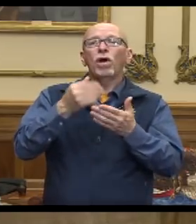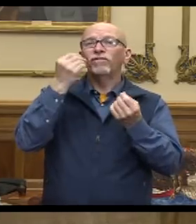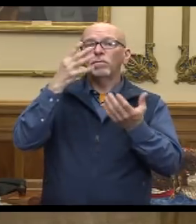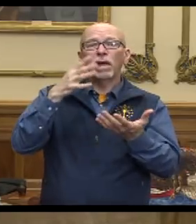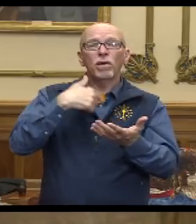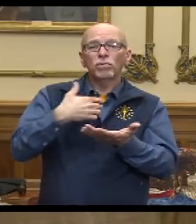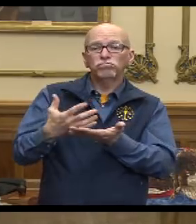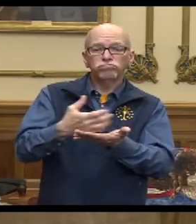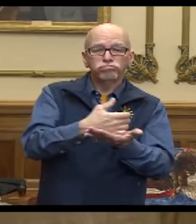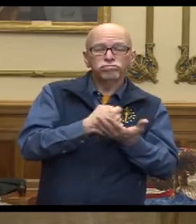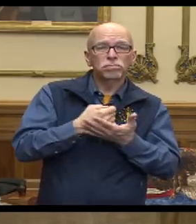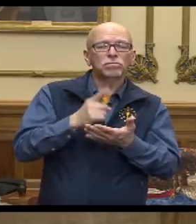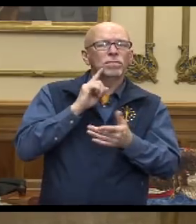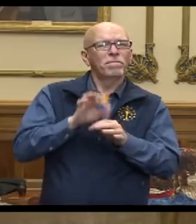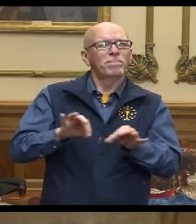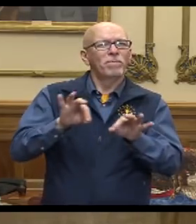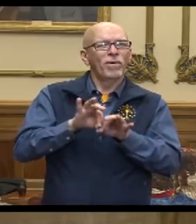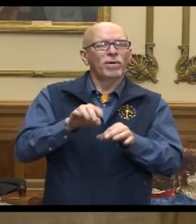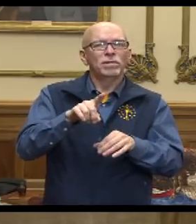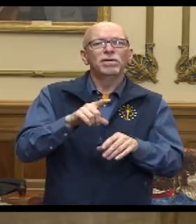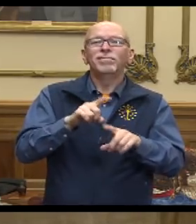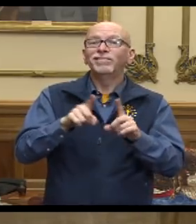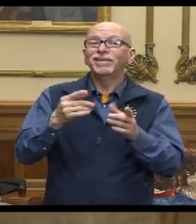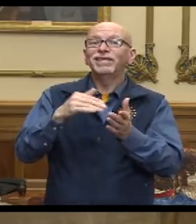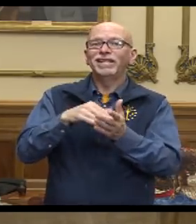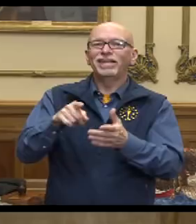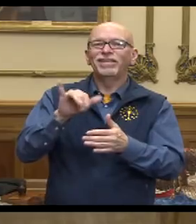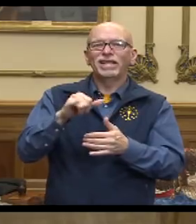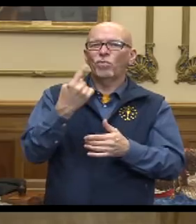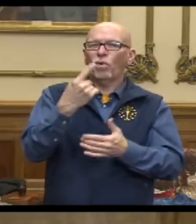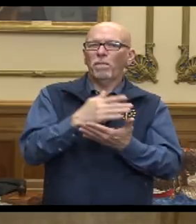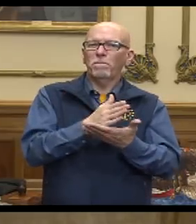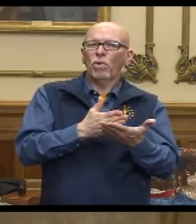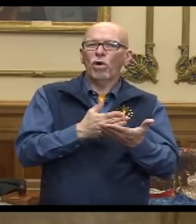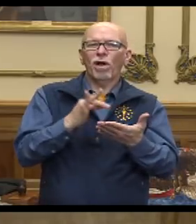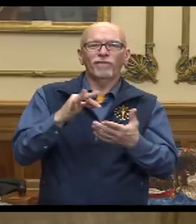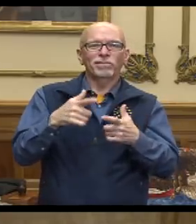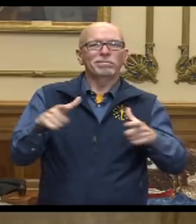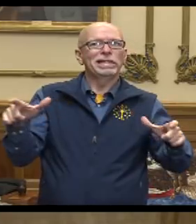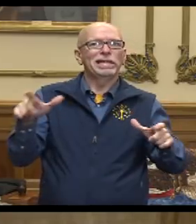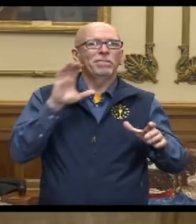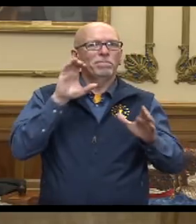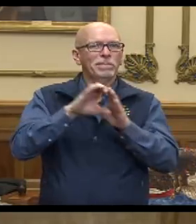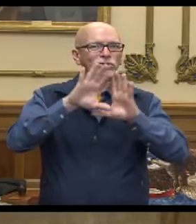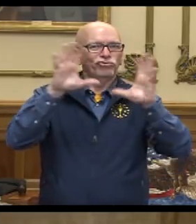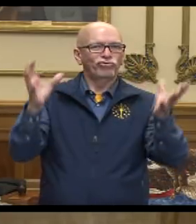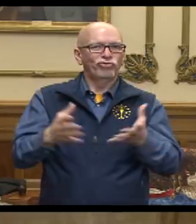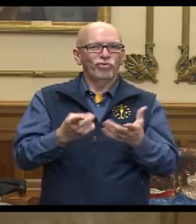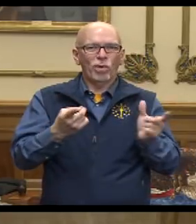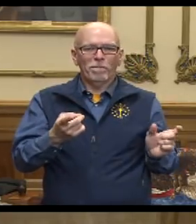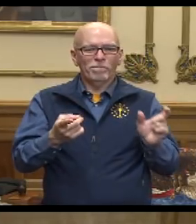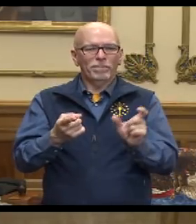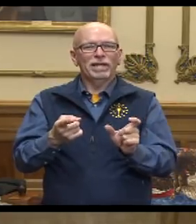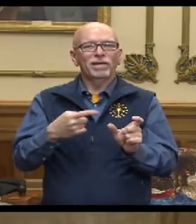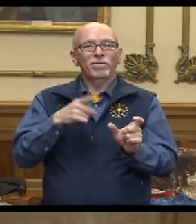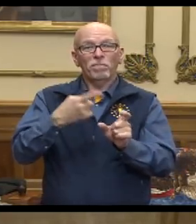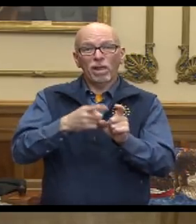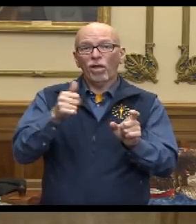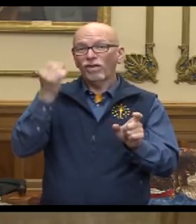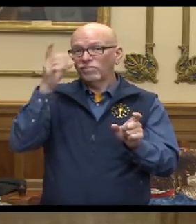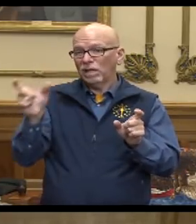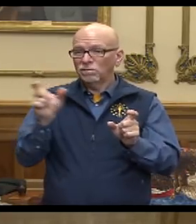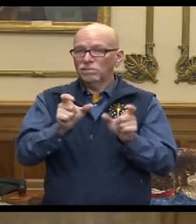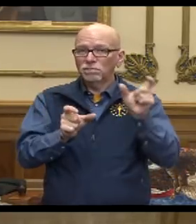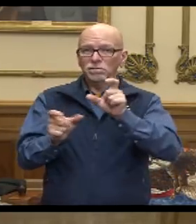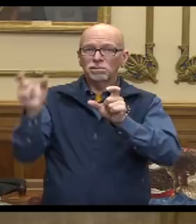information is very important, but again, it is just really one piece of the puzzle. So we use this to inform with all the other data points that